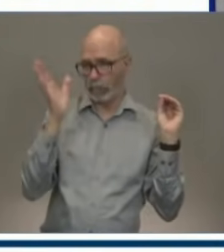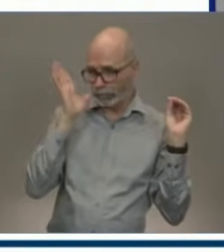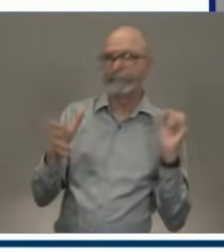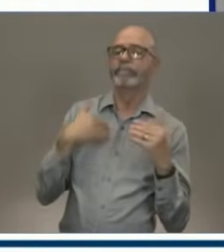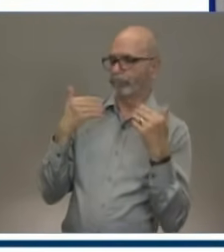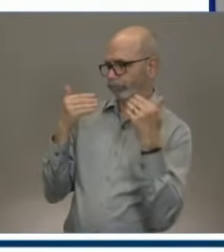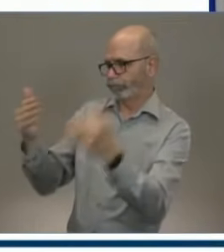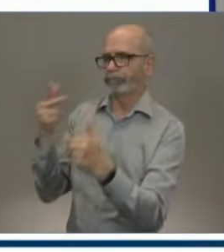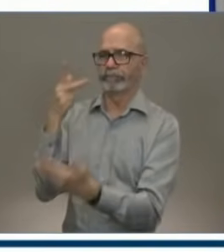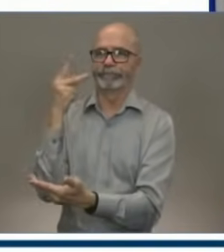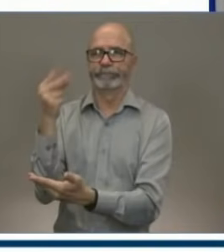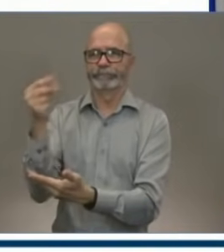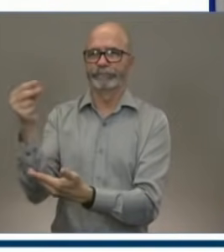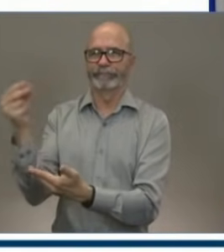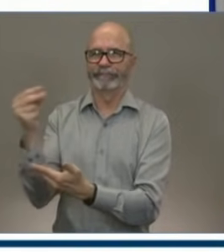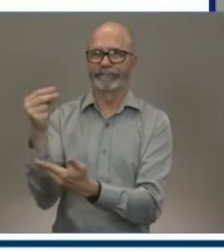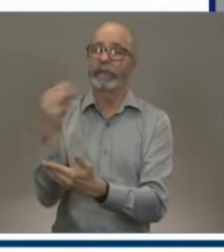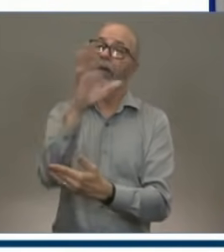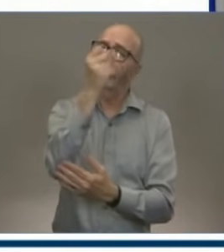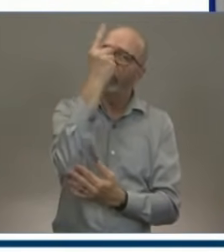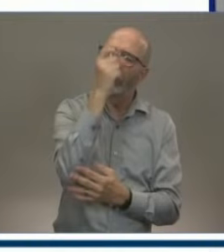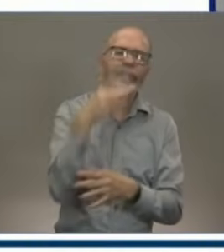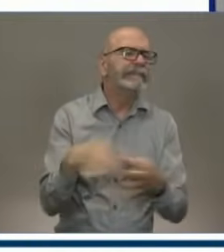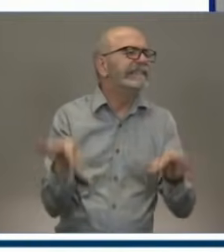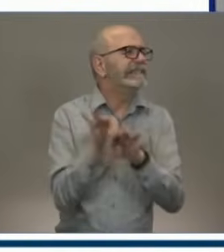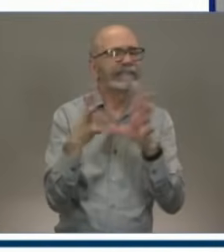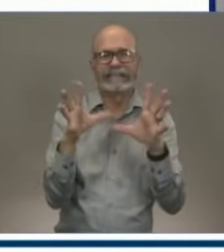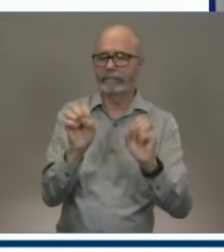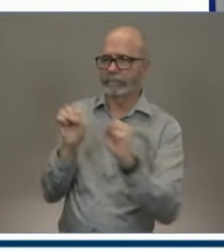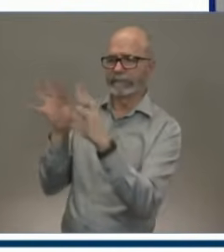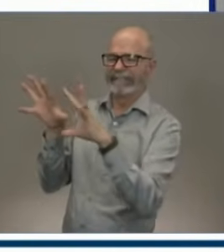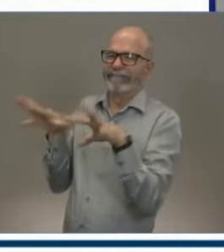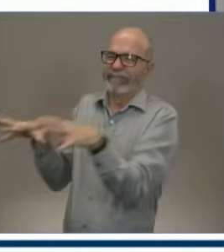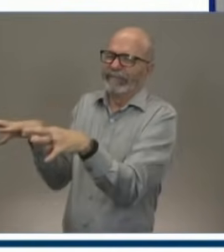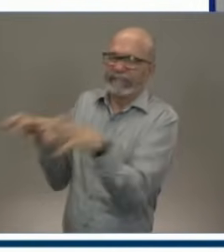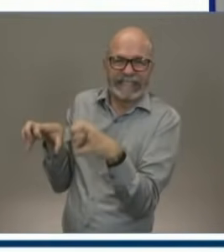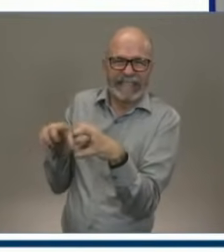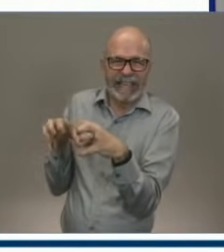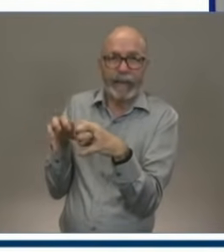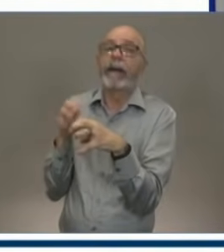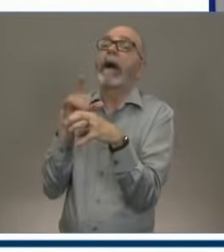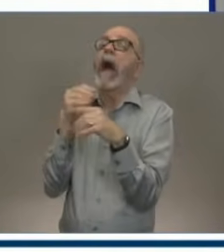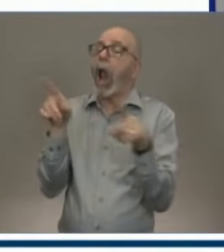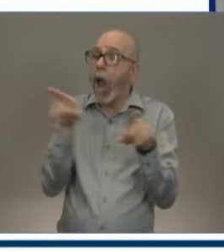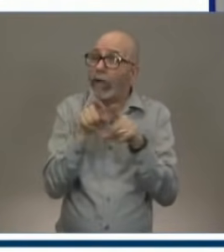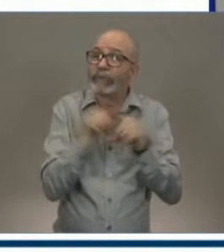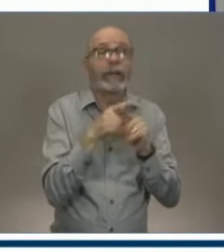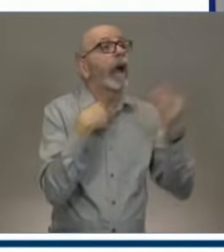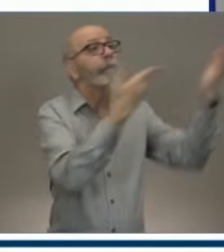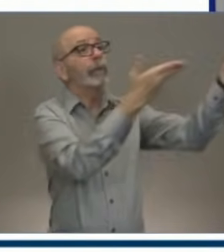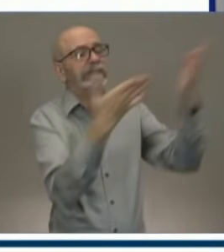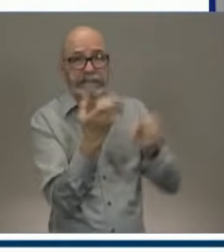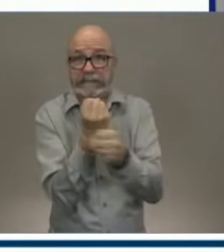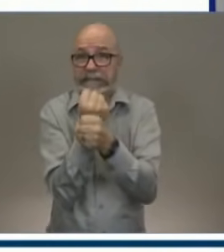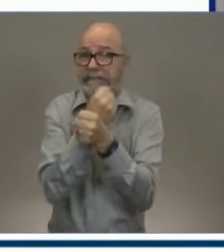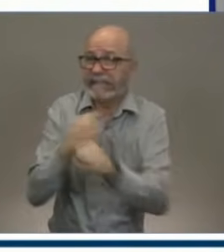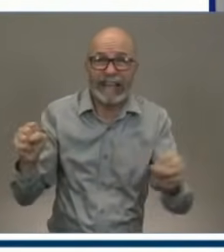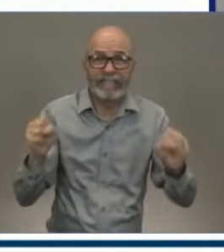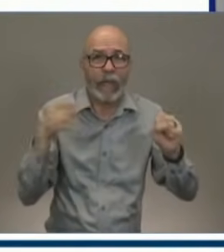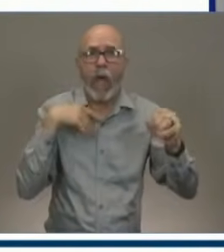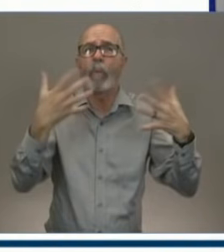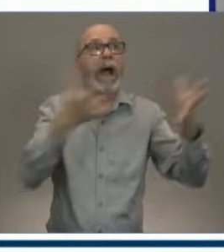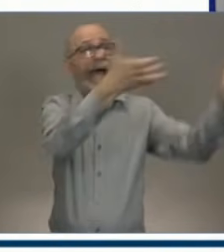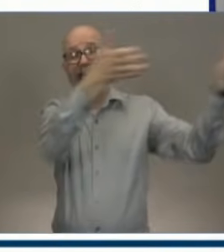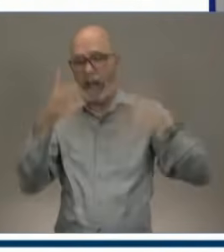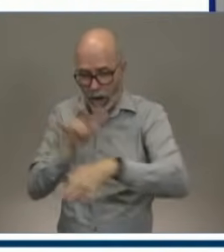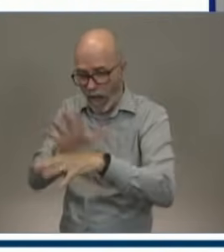move it across our province safely. We cannot waste a single dose of this vaccine, and we are continuing to give the first shot